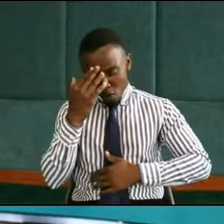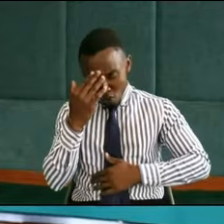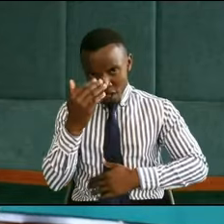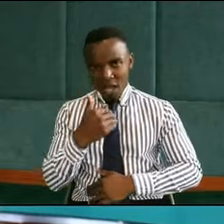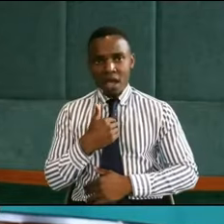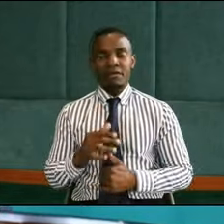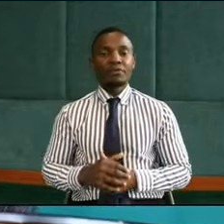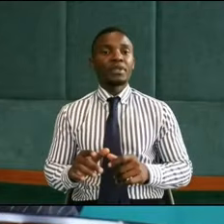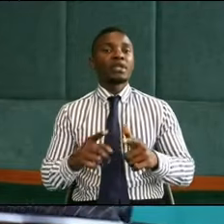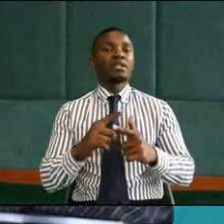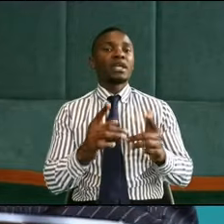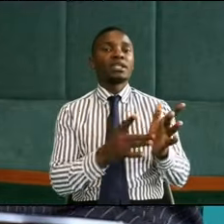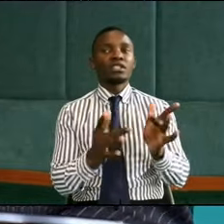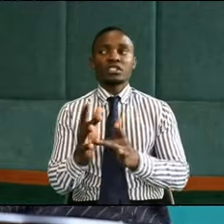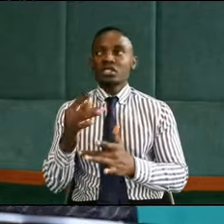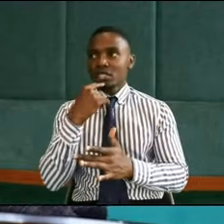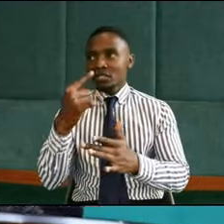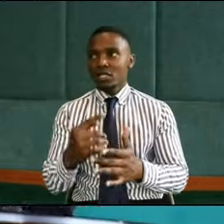And Jesus said,